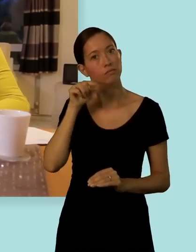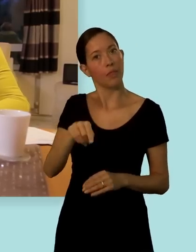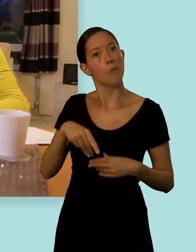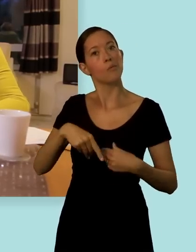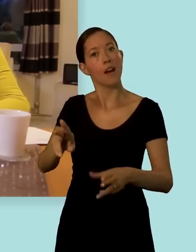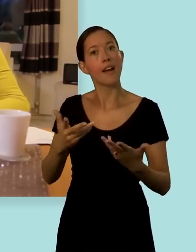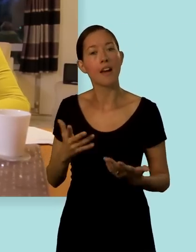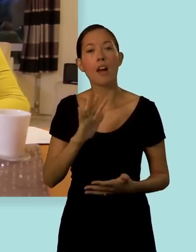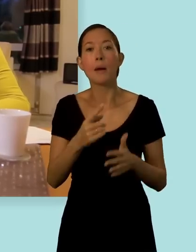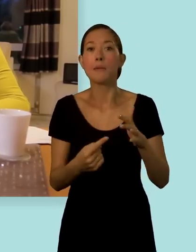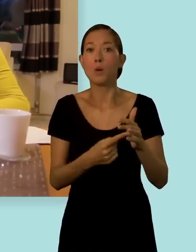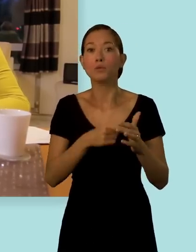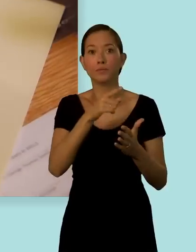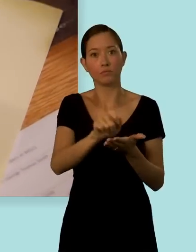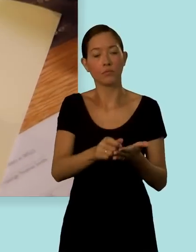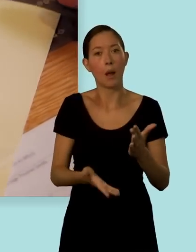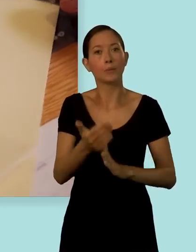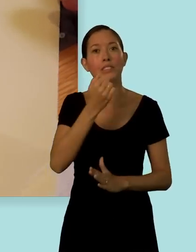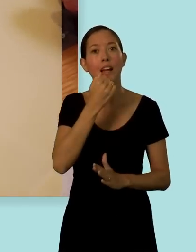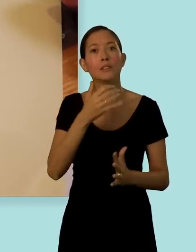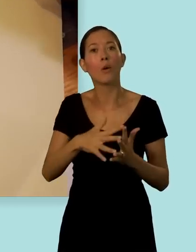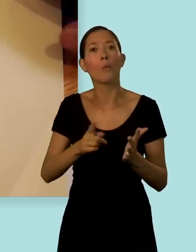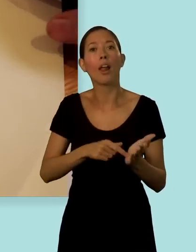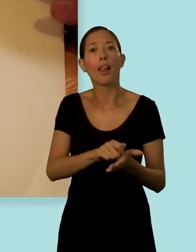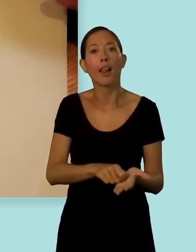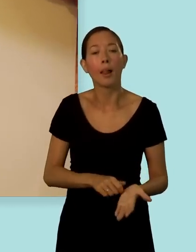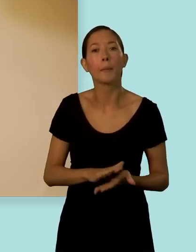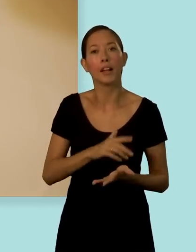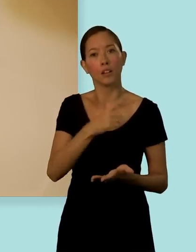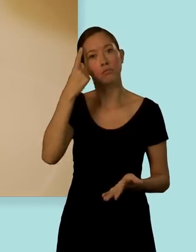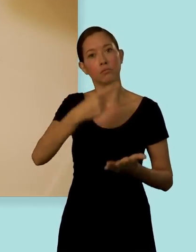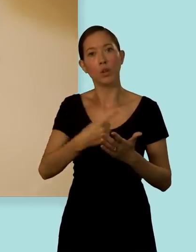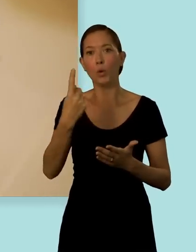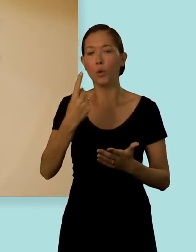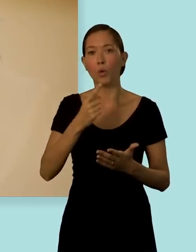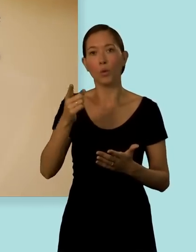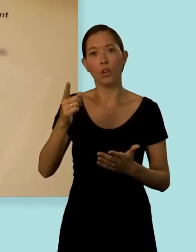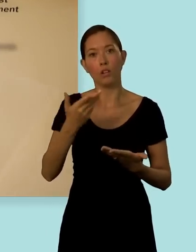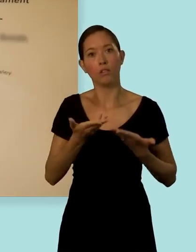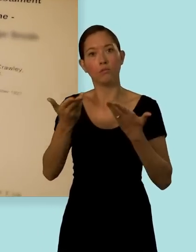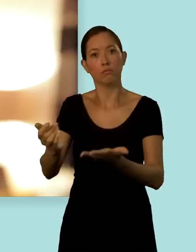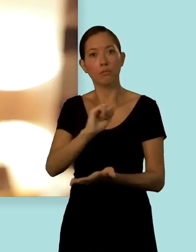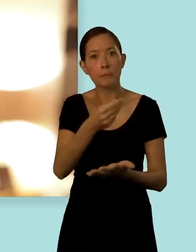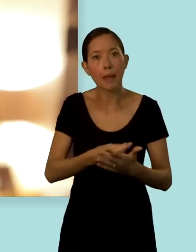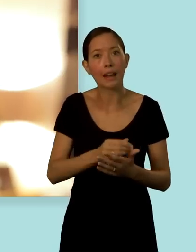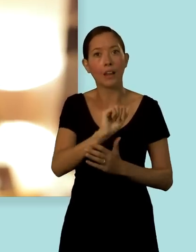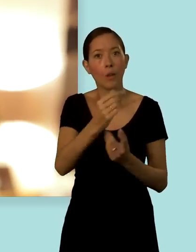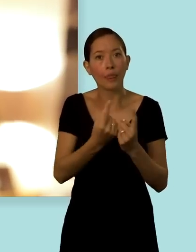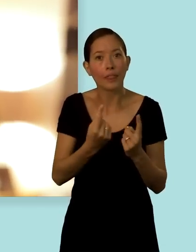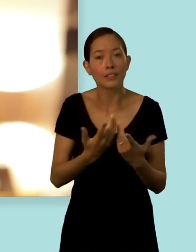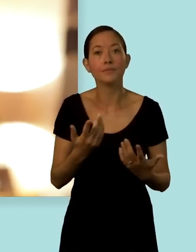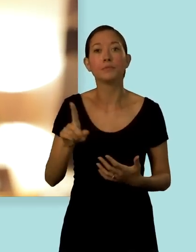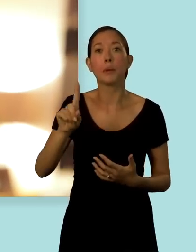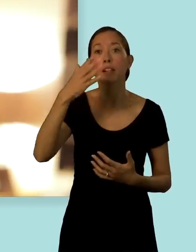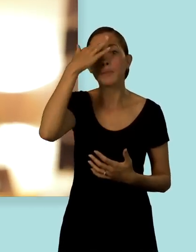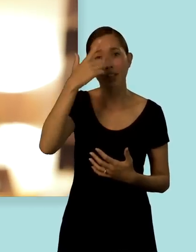to have an up-to-date will, as this allows you to choose who inherits your money and possessions. People with dementia can still make or change a will,